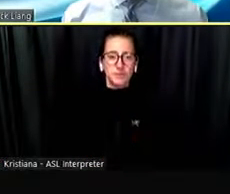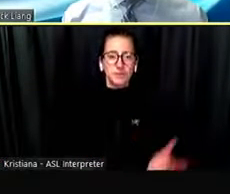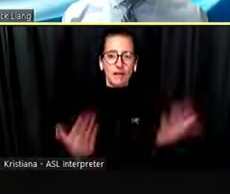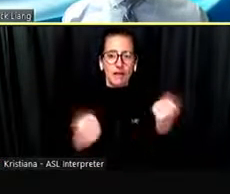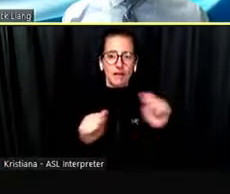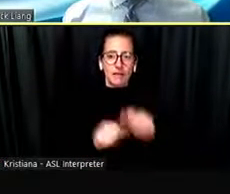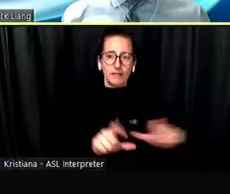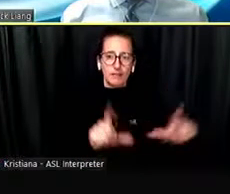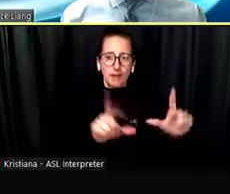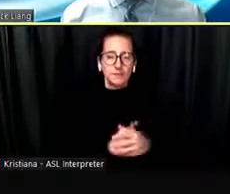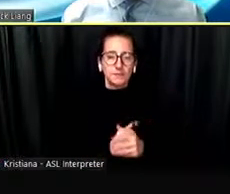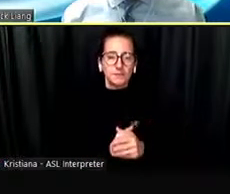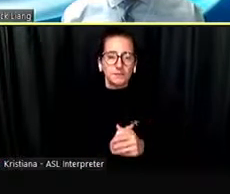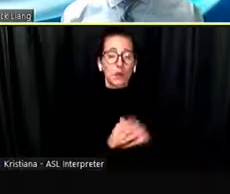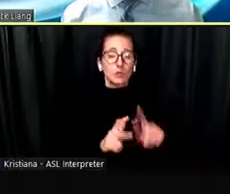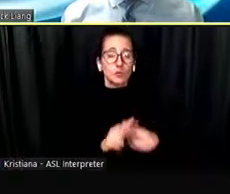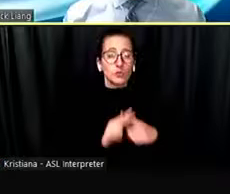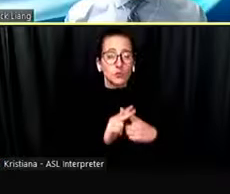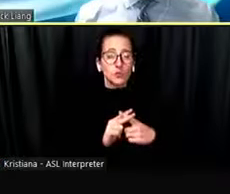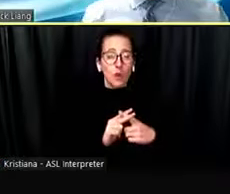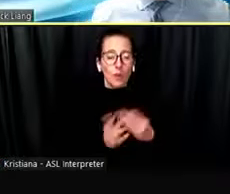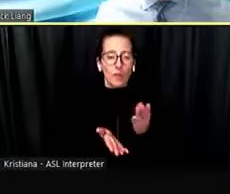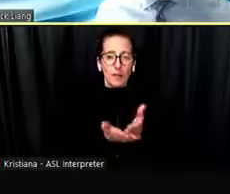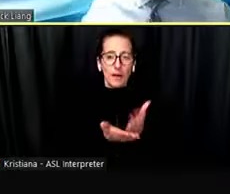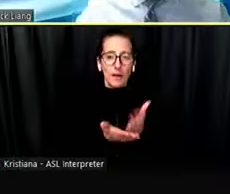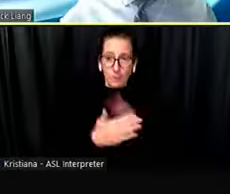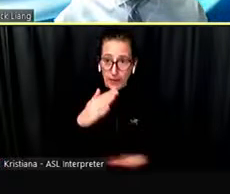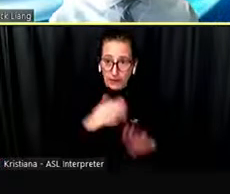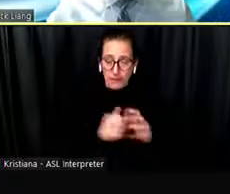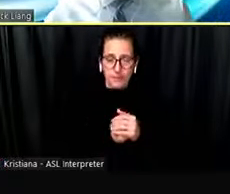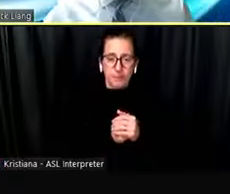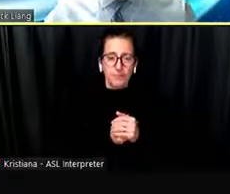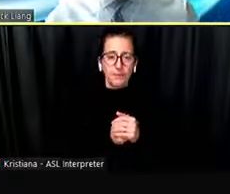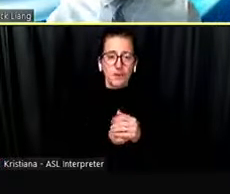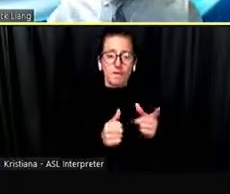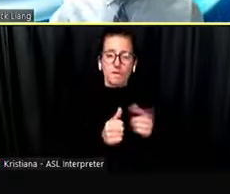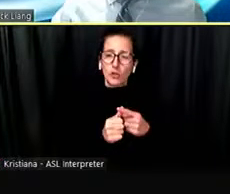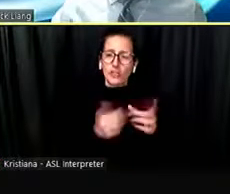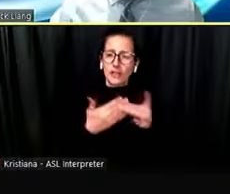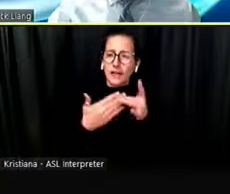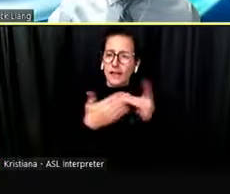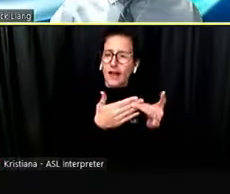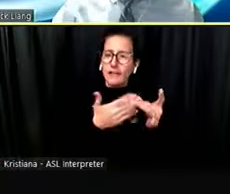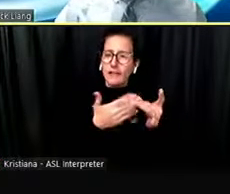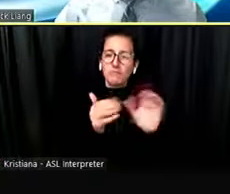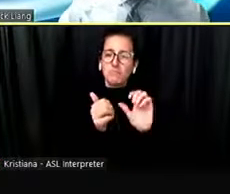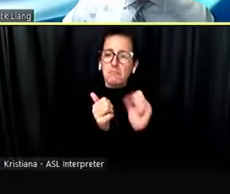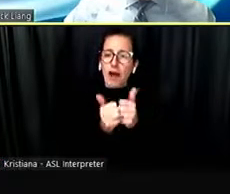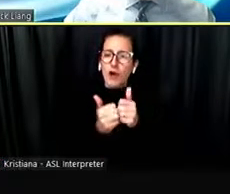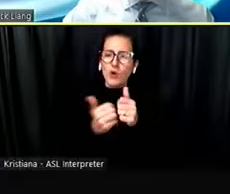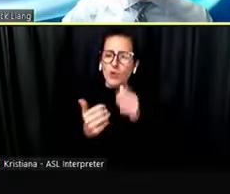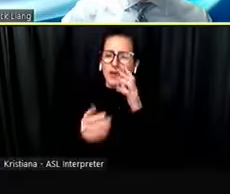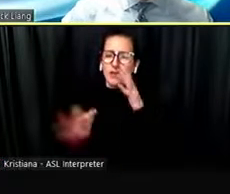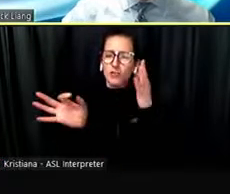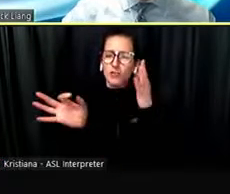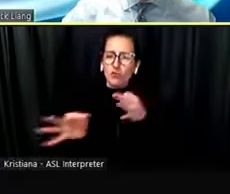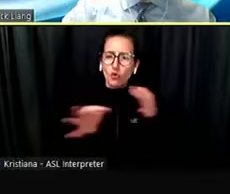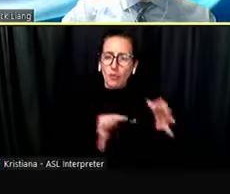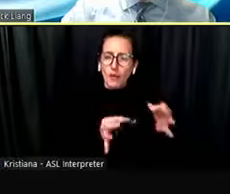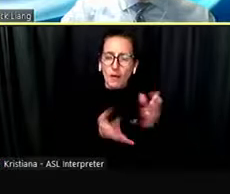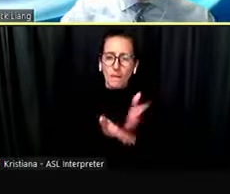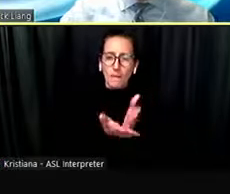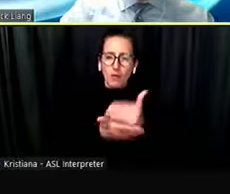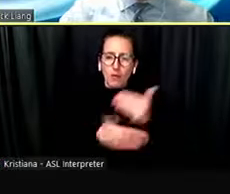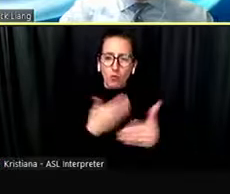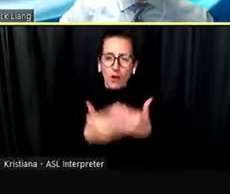So to start off with the budget basics, we have to look at the guidance. Is what guide our budget process? There is actually very